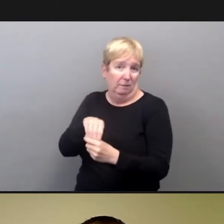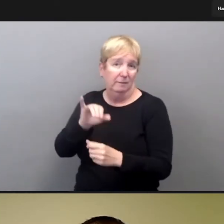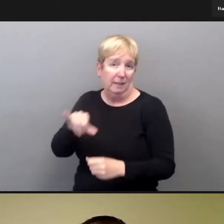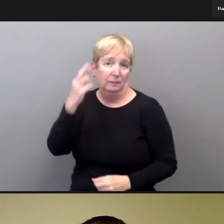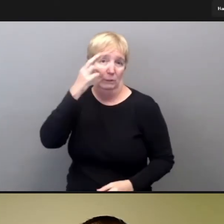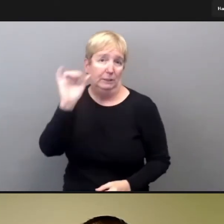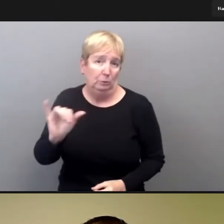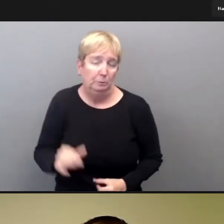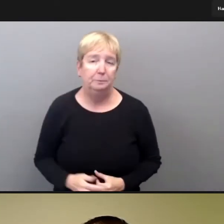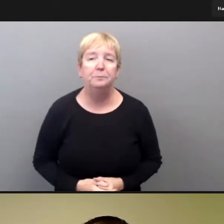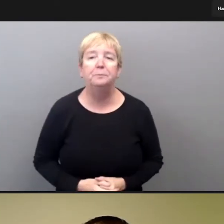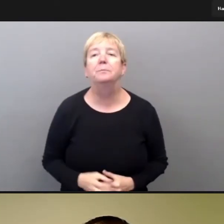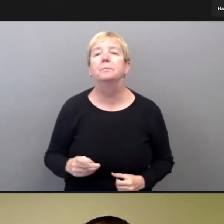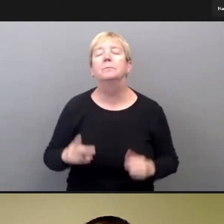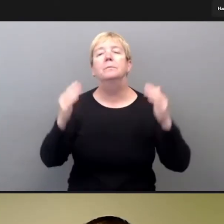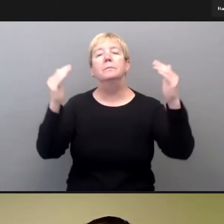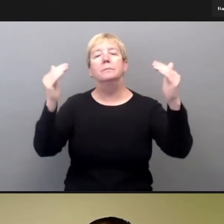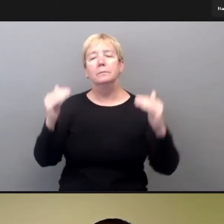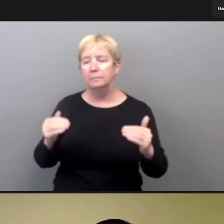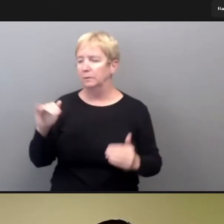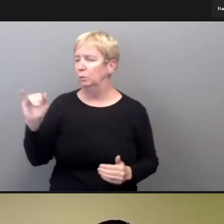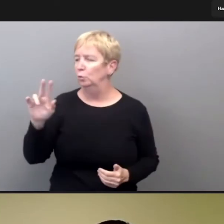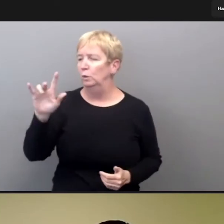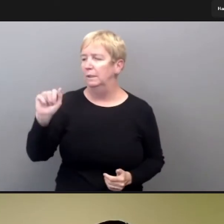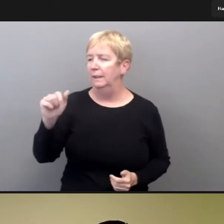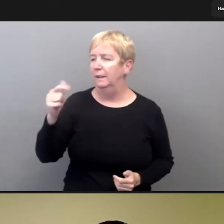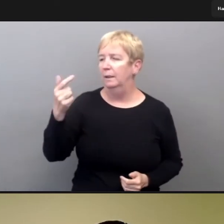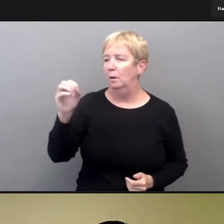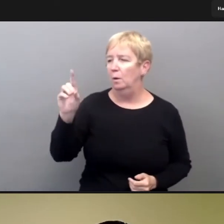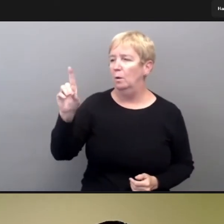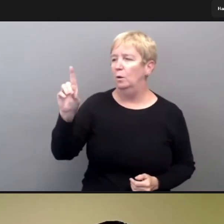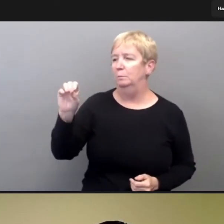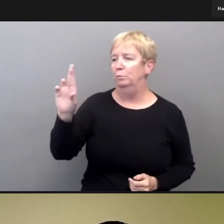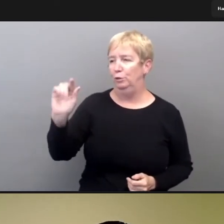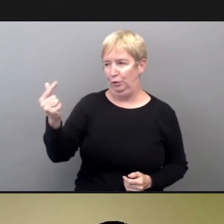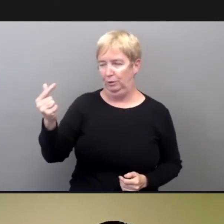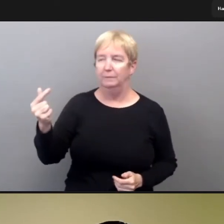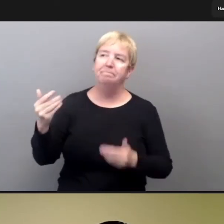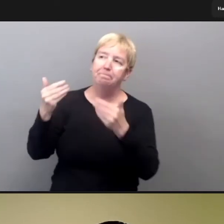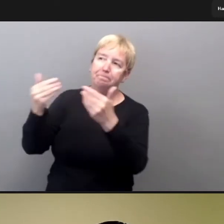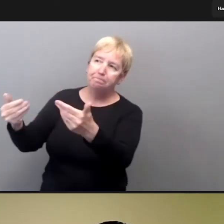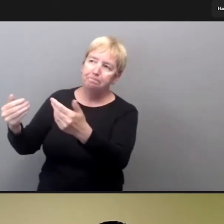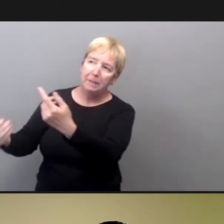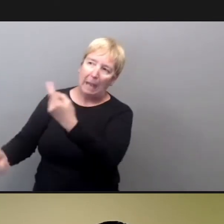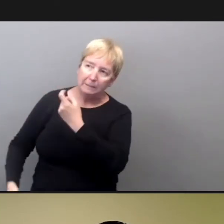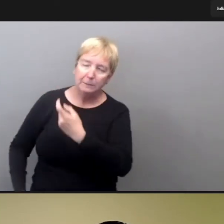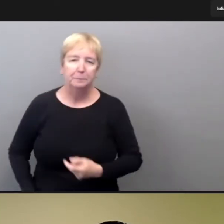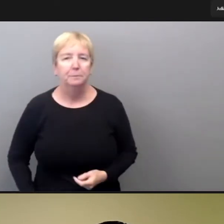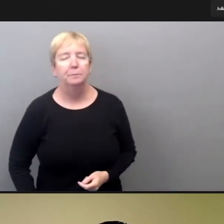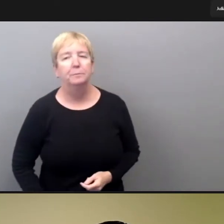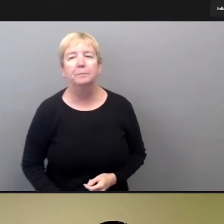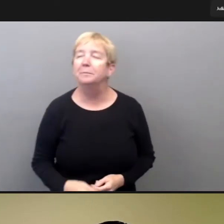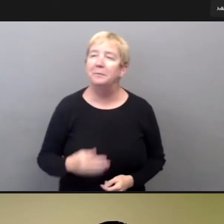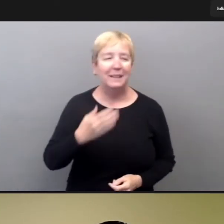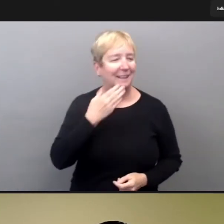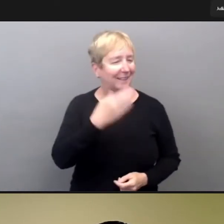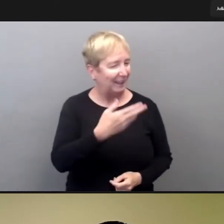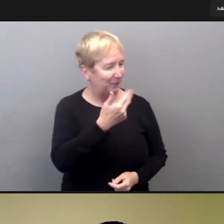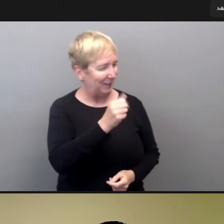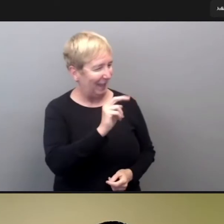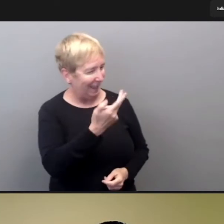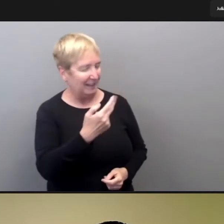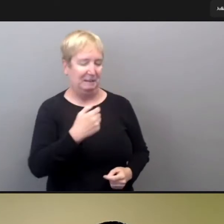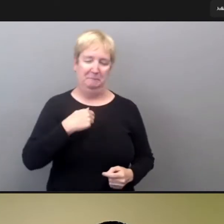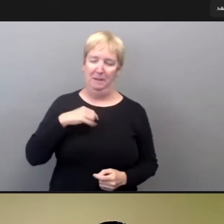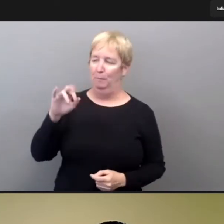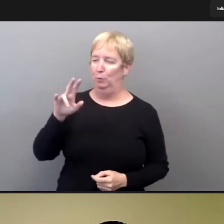All right, next we have Julia Goldberg. Julia, you should be allowed to ask your question now. Thank you, Hannah. This is Julia